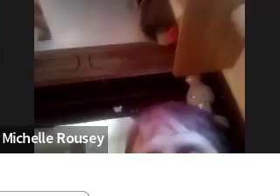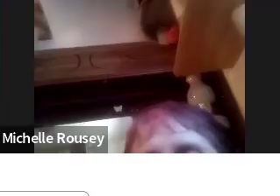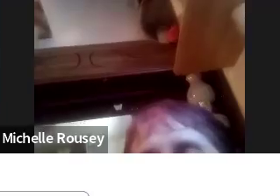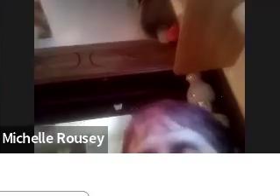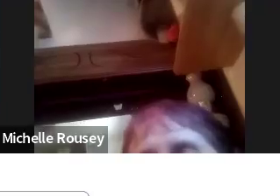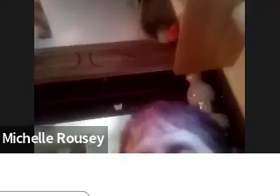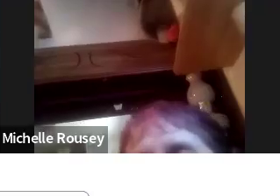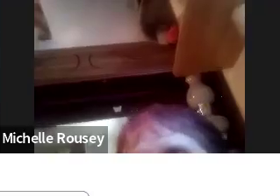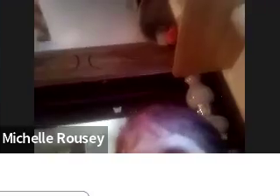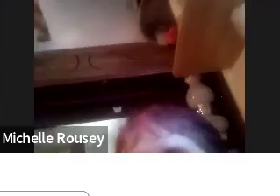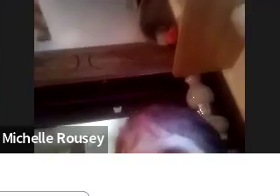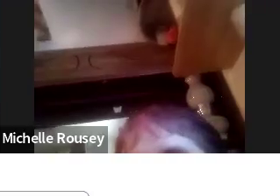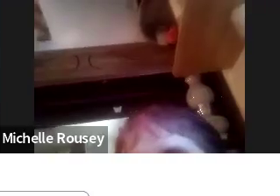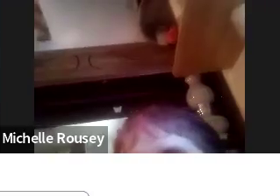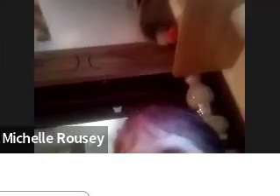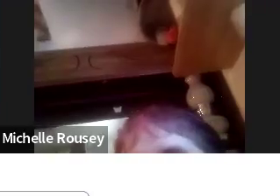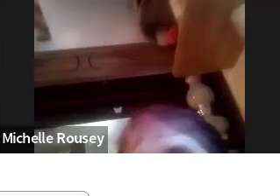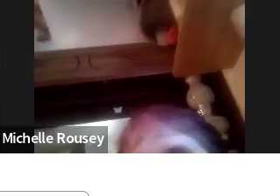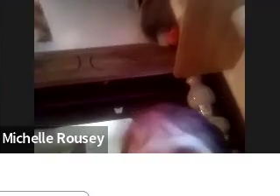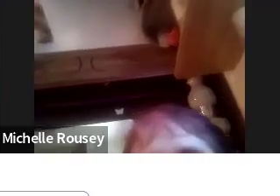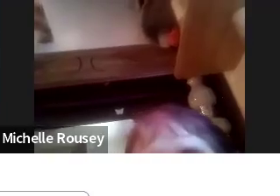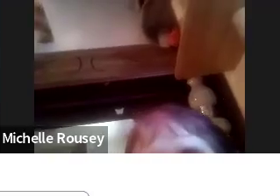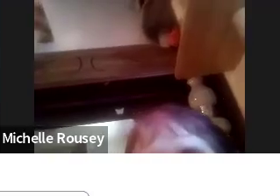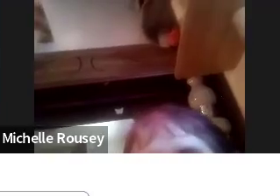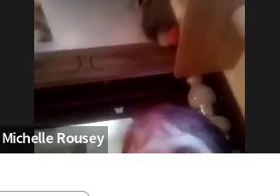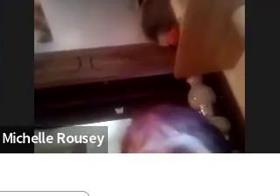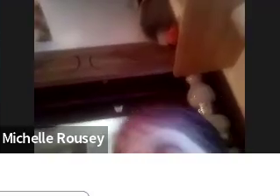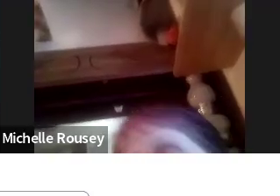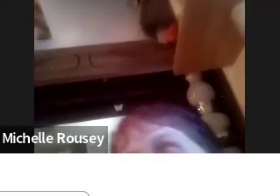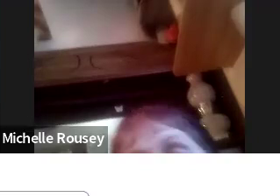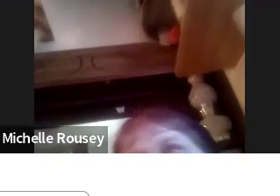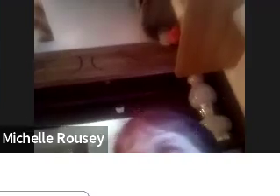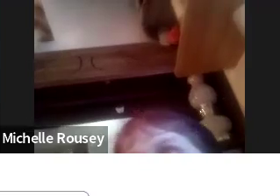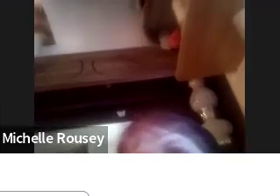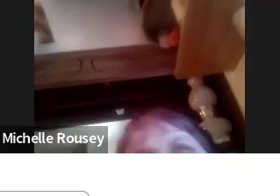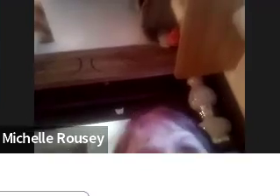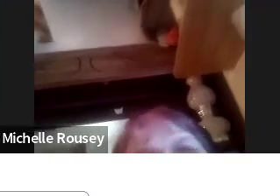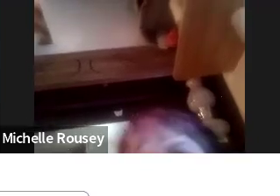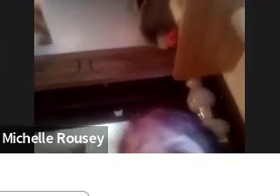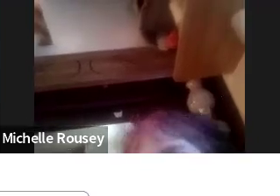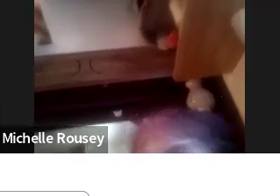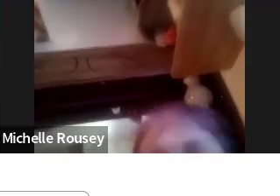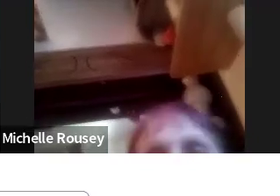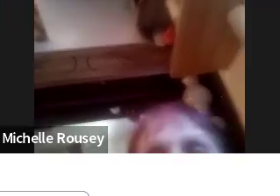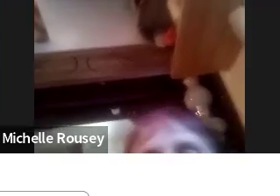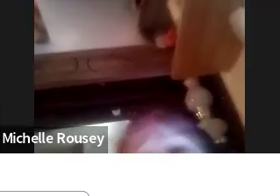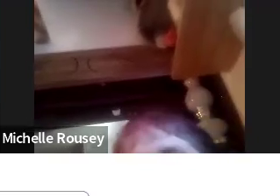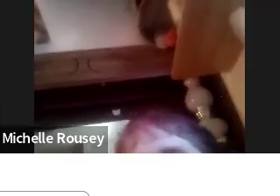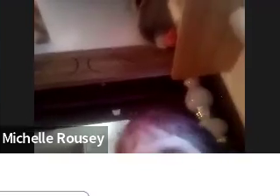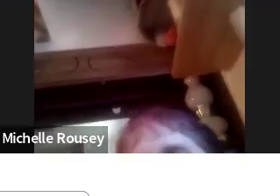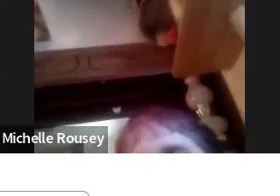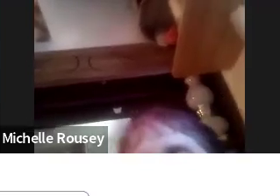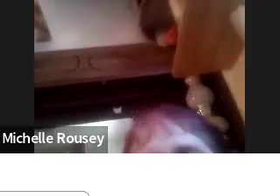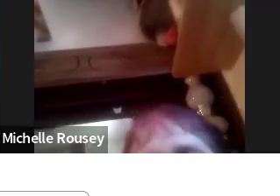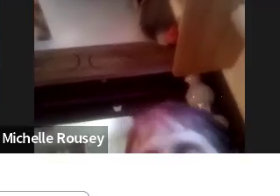disabilities agency. That might help you, and they may even have something that they